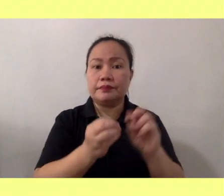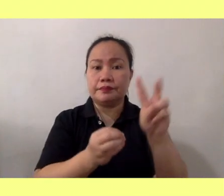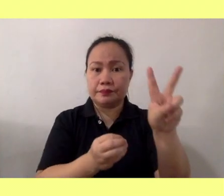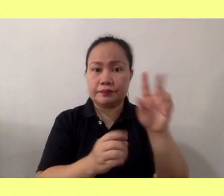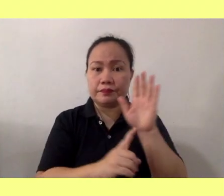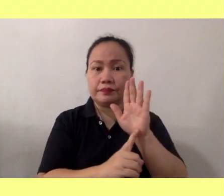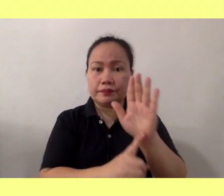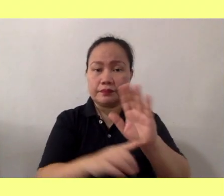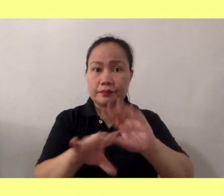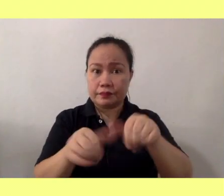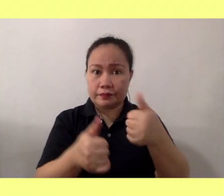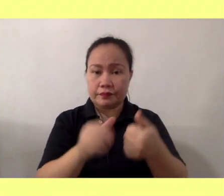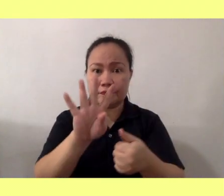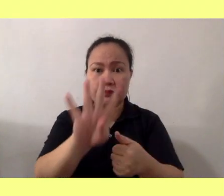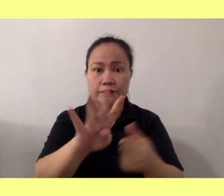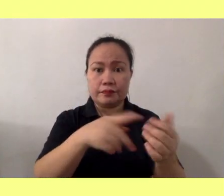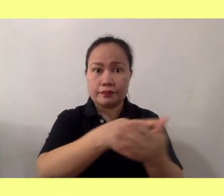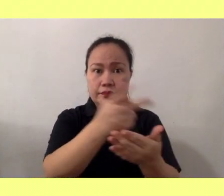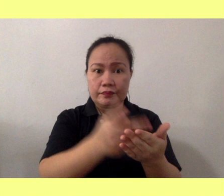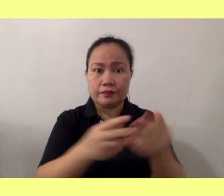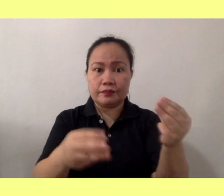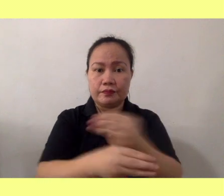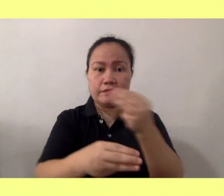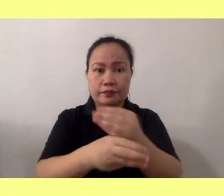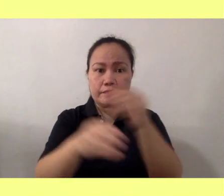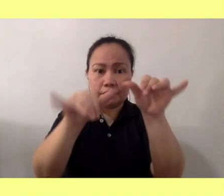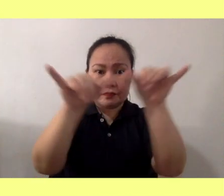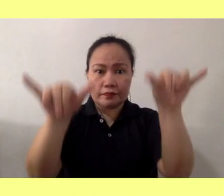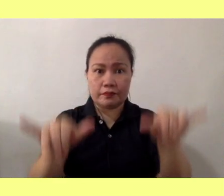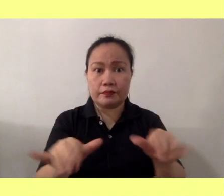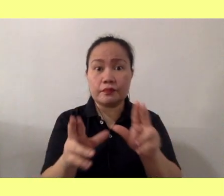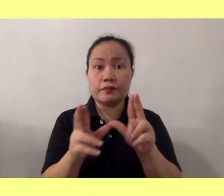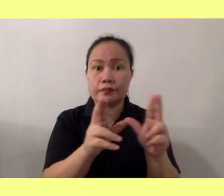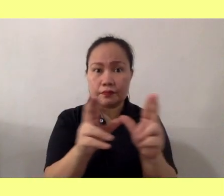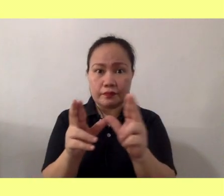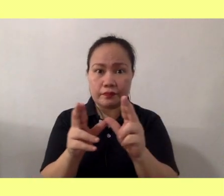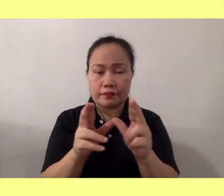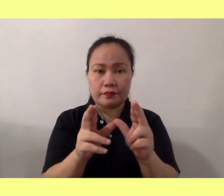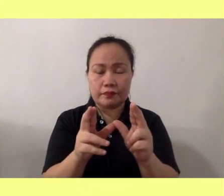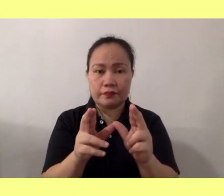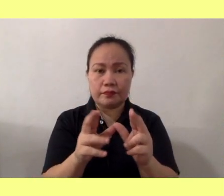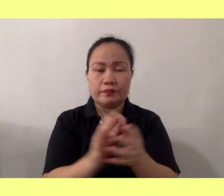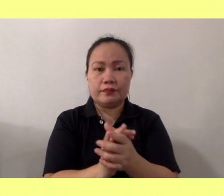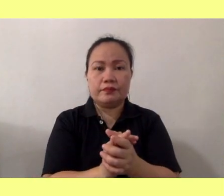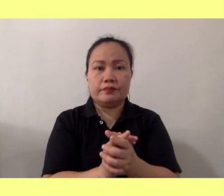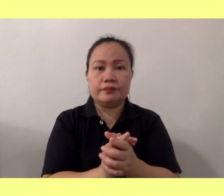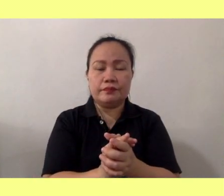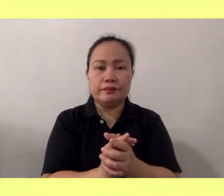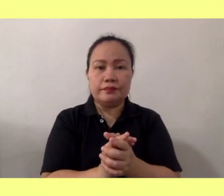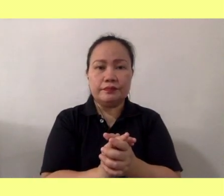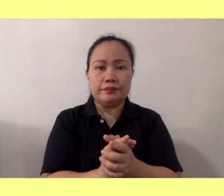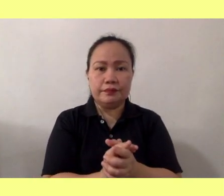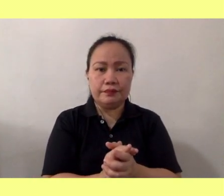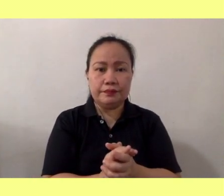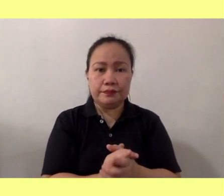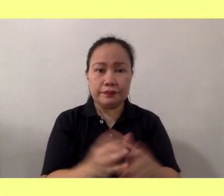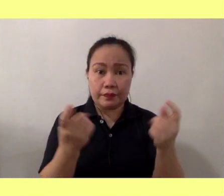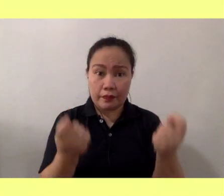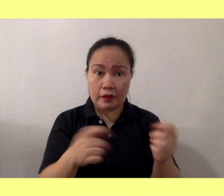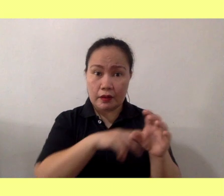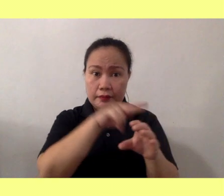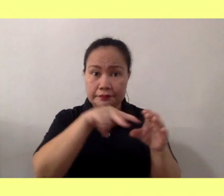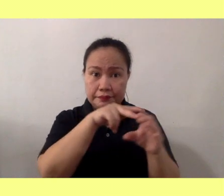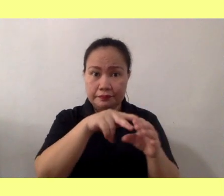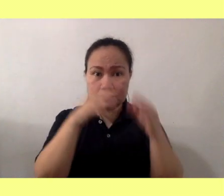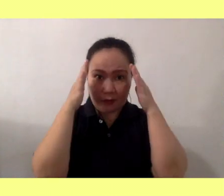how these four parts of mathematical system related to one another. So in this video, sa part